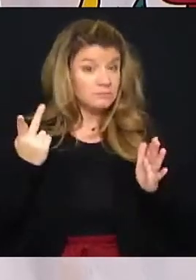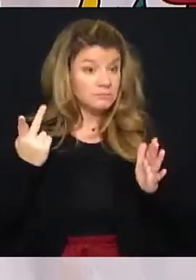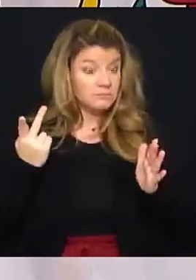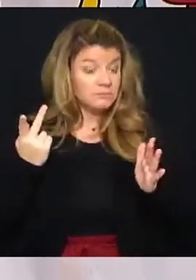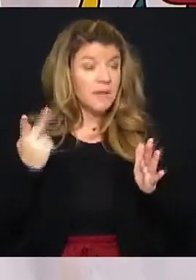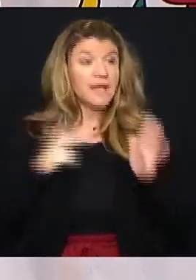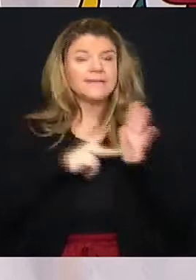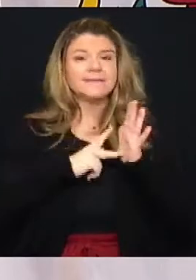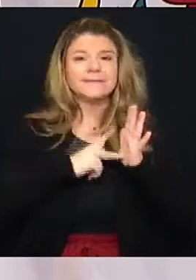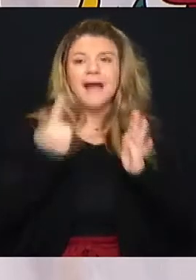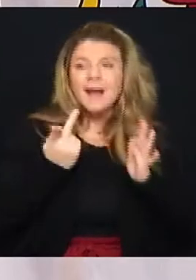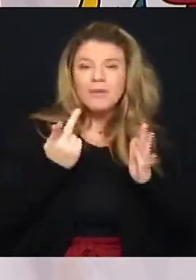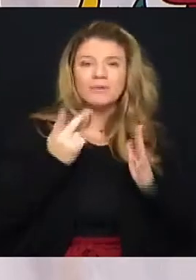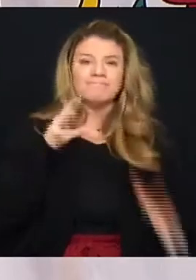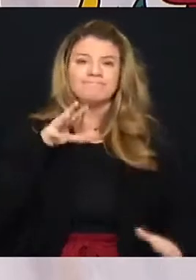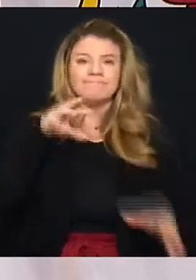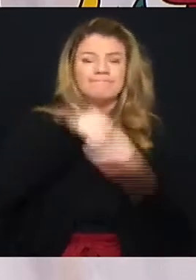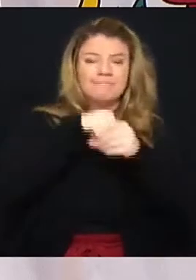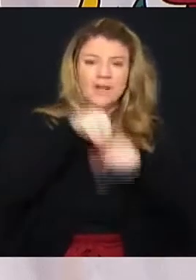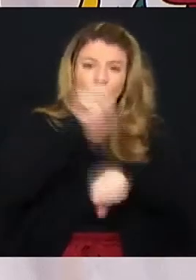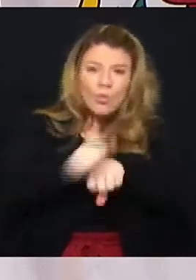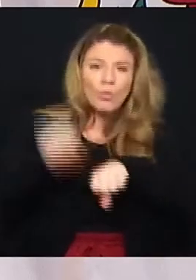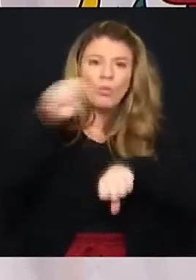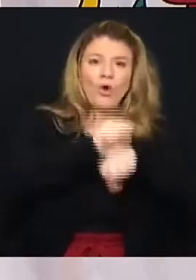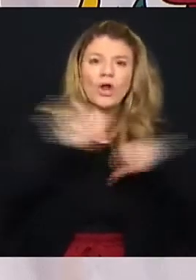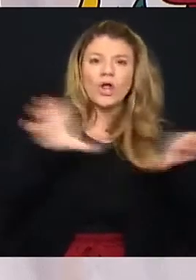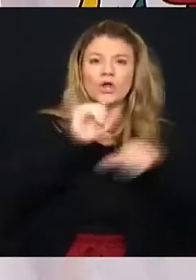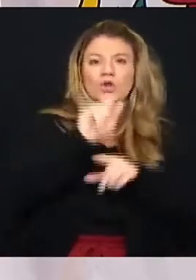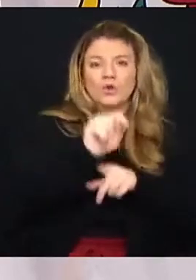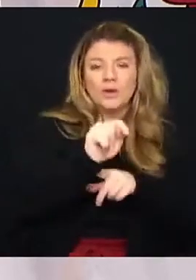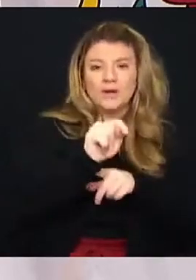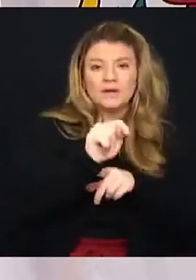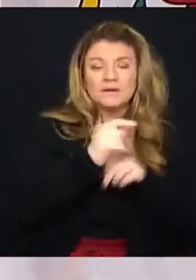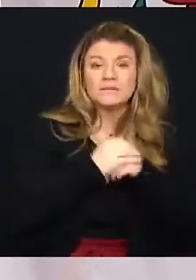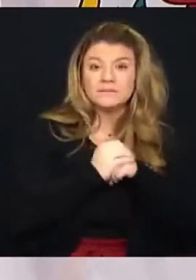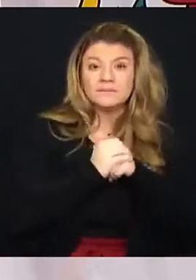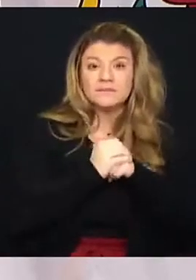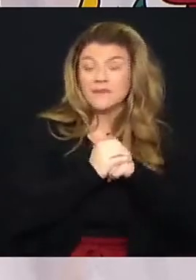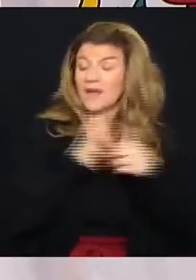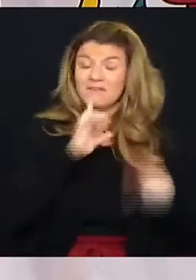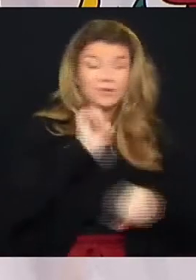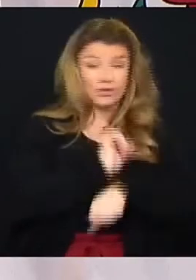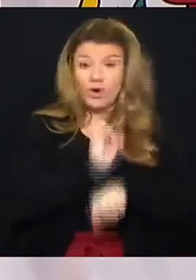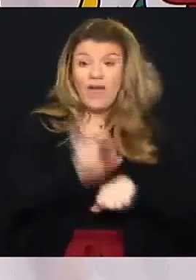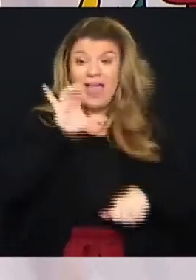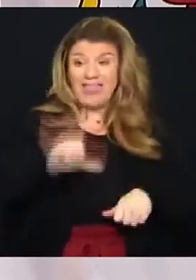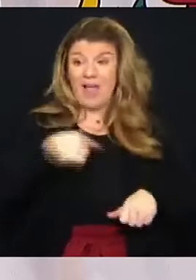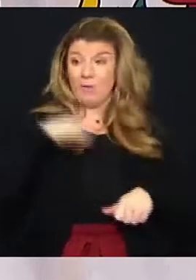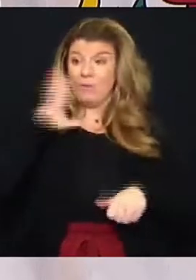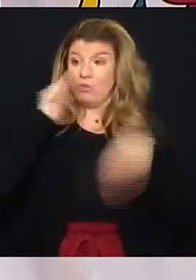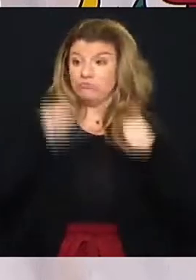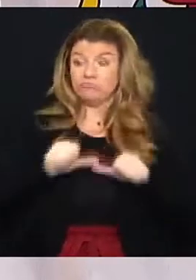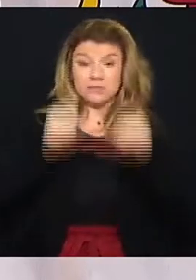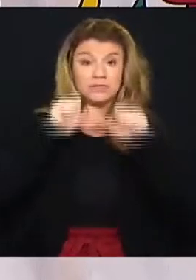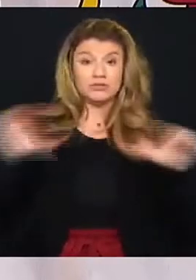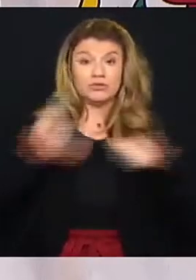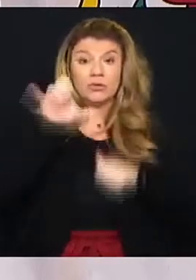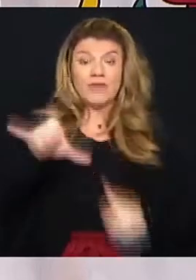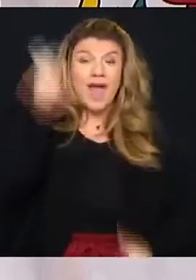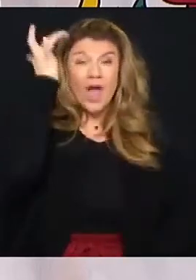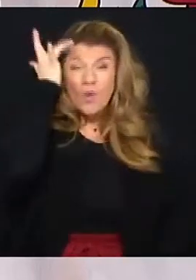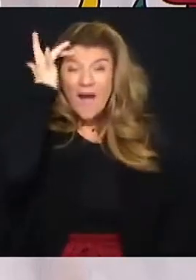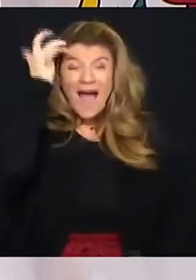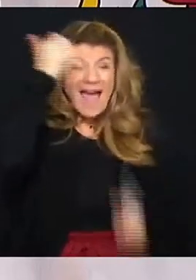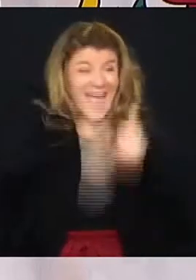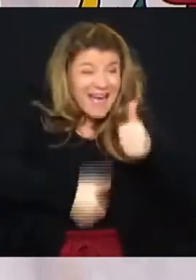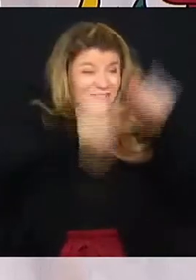Doubled it, getting dirty, getting your hands dirty, working. Absolutely, and that's what we're going to continue to do, because every